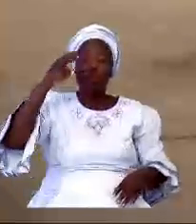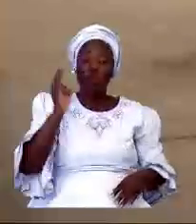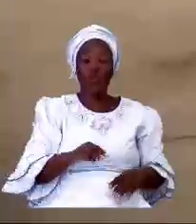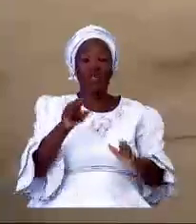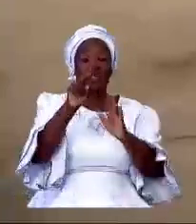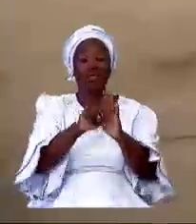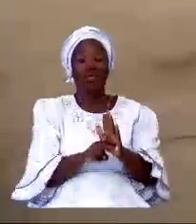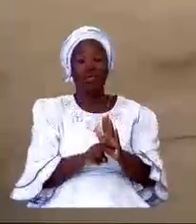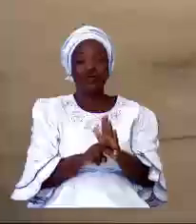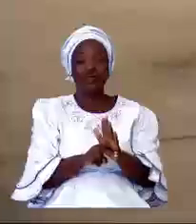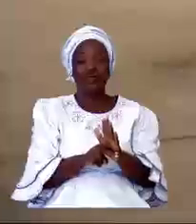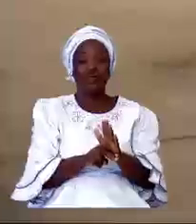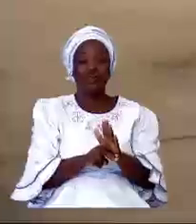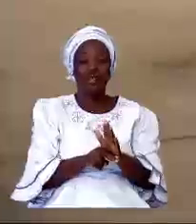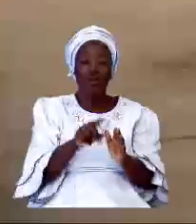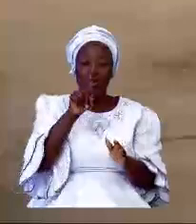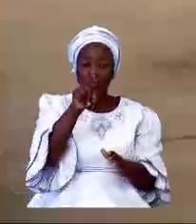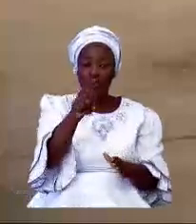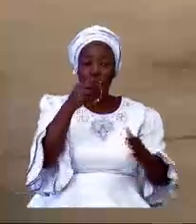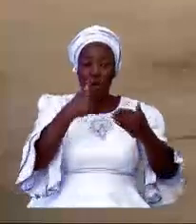their ferocity.